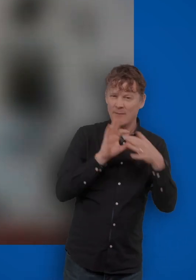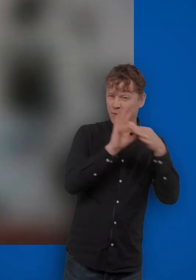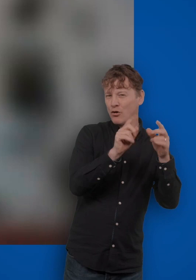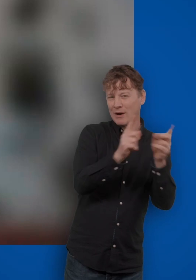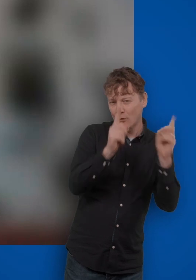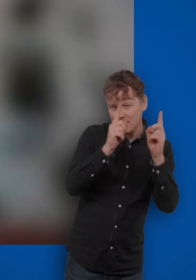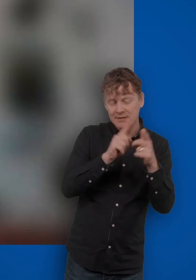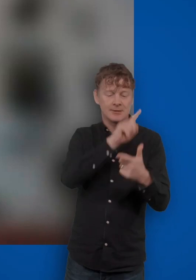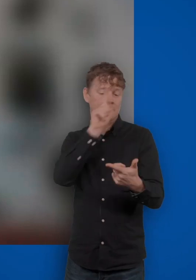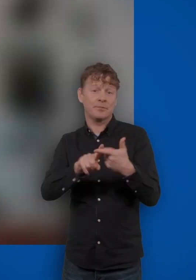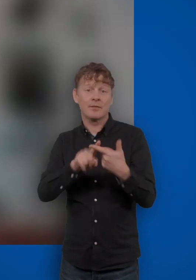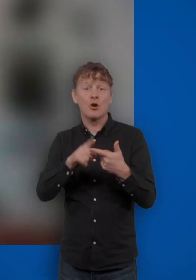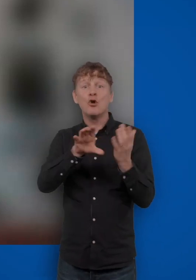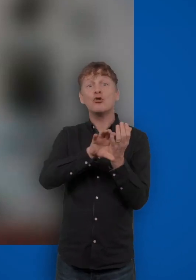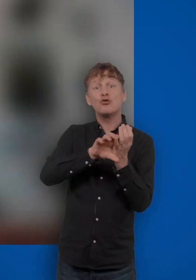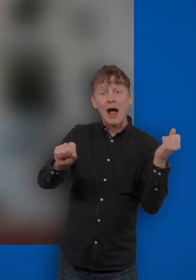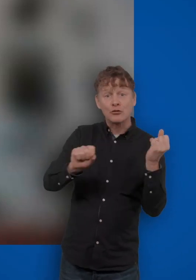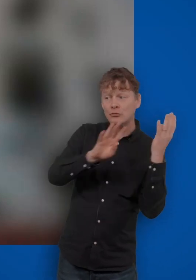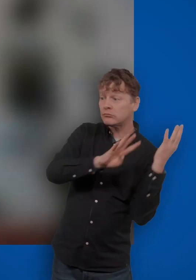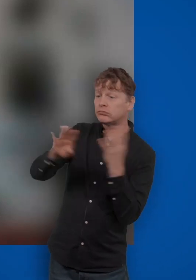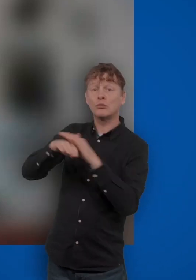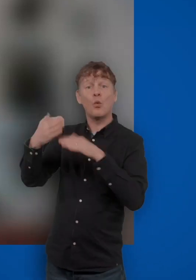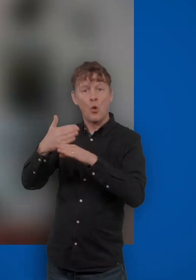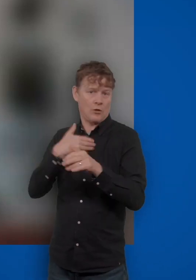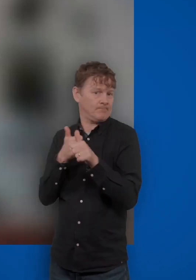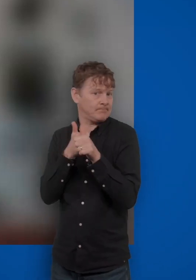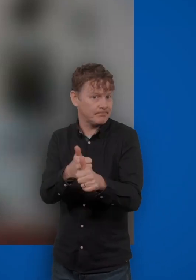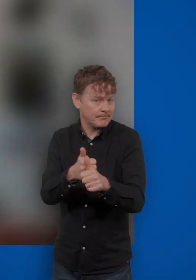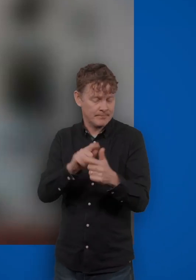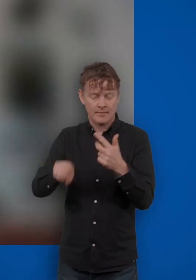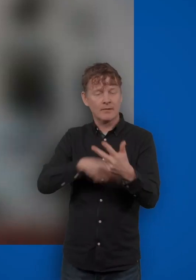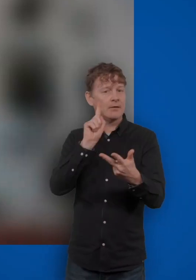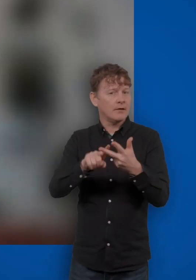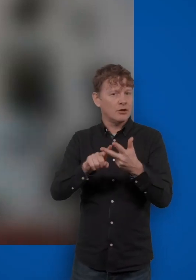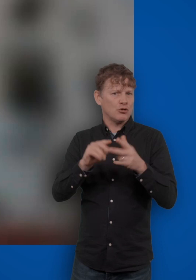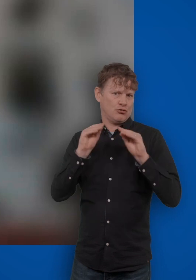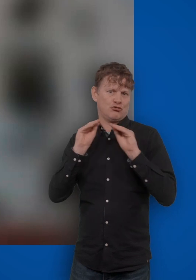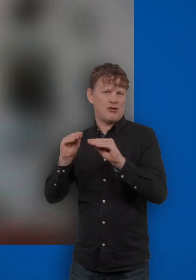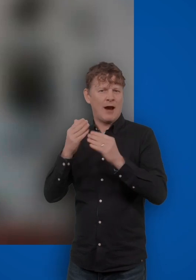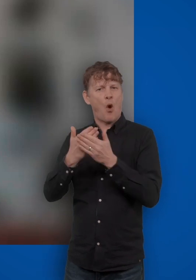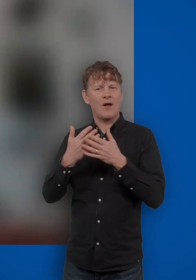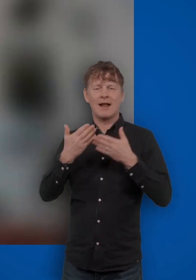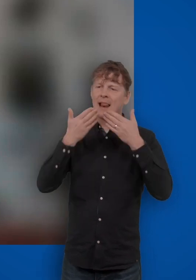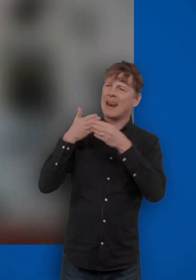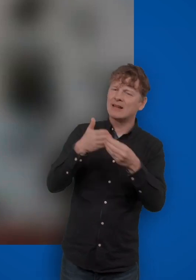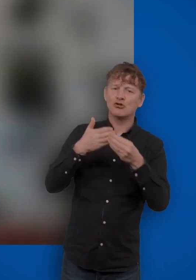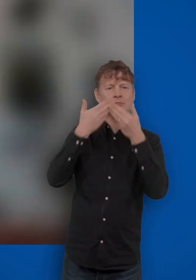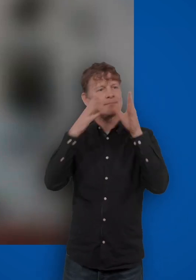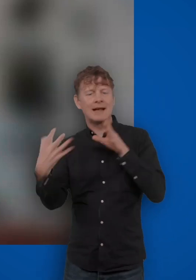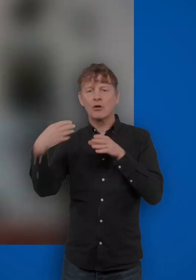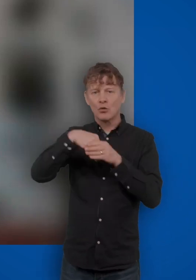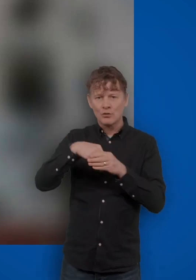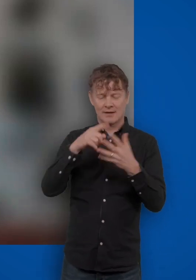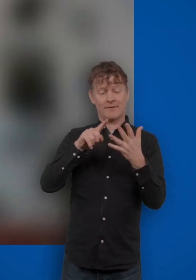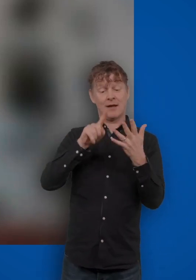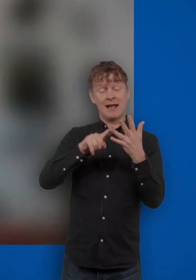universities to supporting graduates entering the workforce, to training on inclusive leadership and an EDI platform